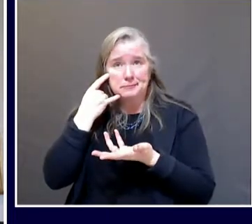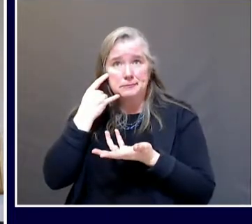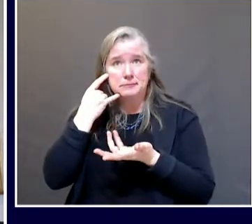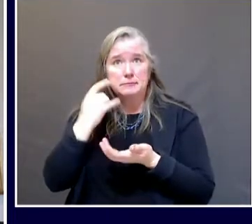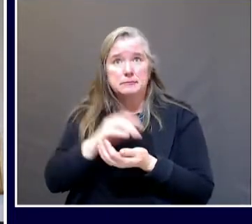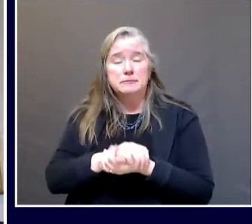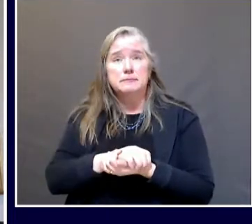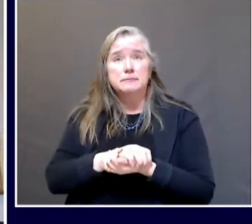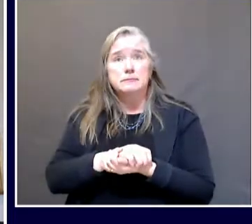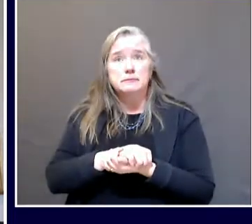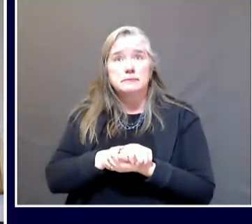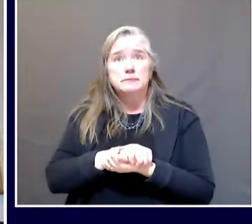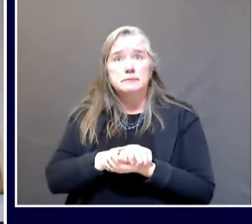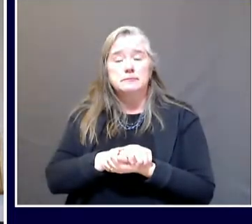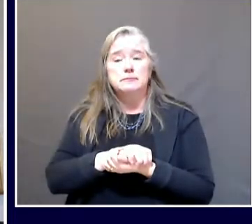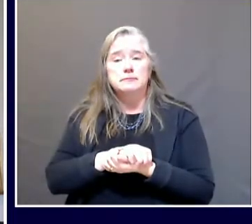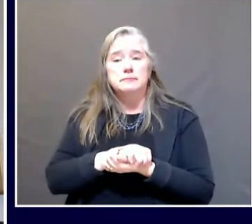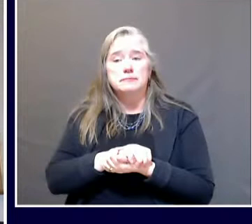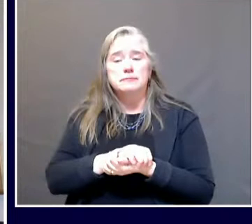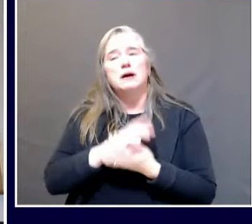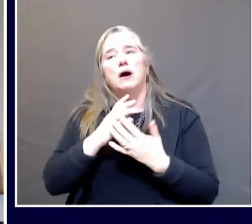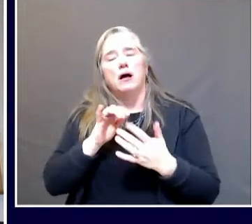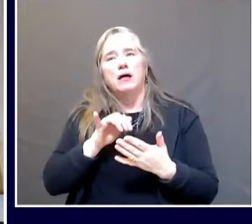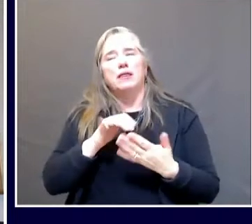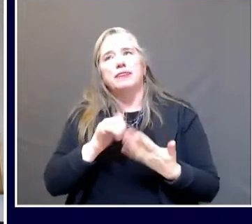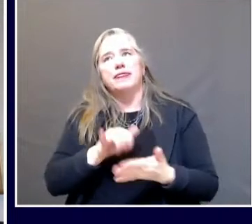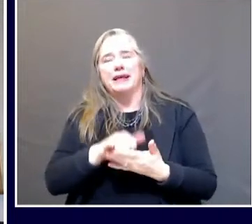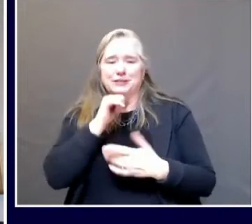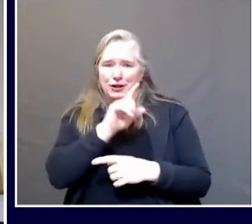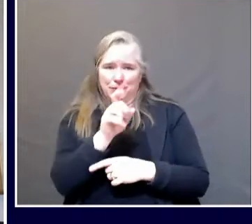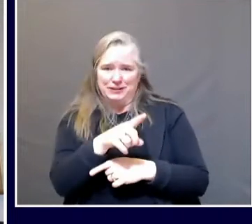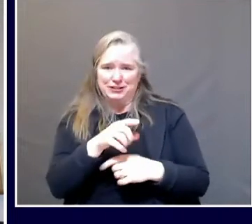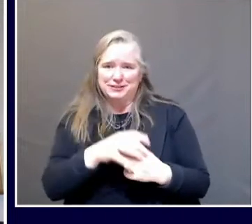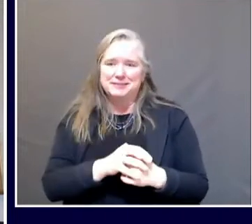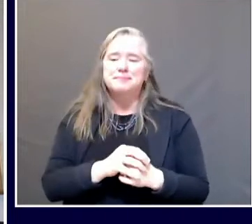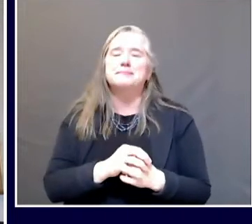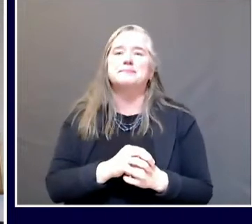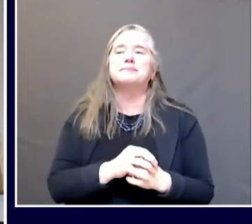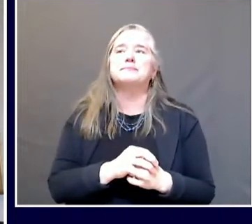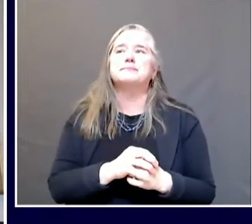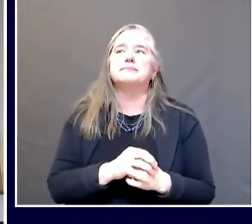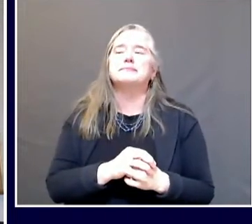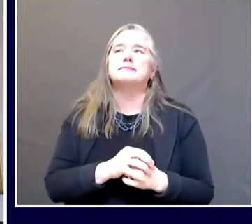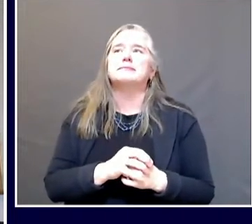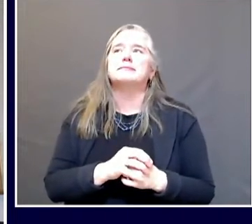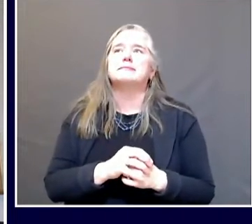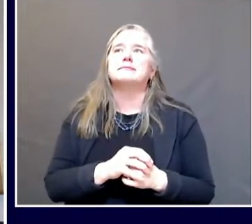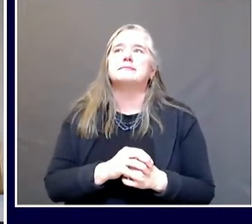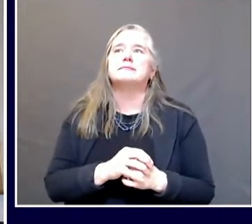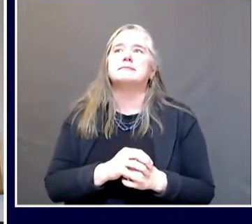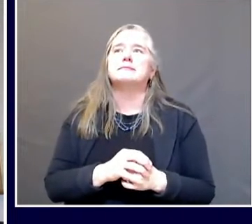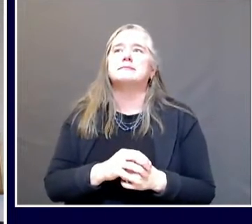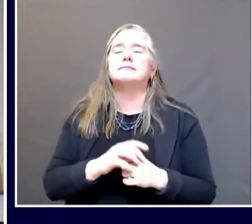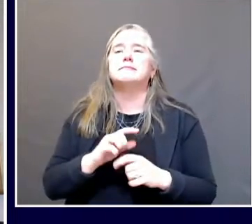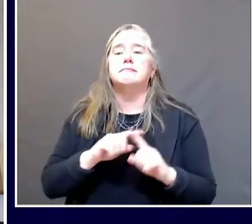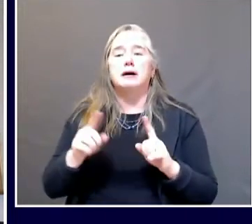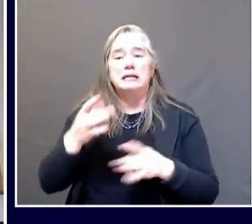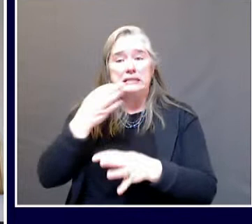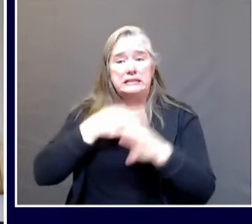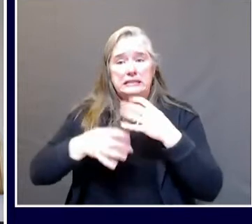not necessarily a question for you. But what some of these folks are wearing are these sort of clear mouth guard